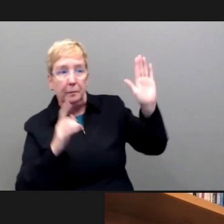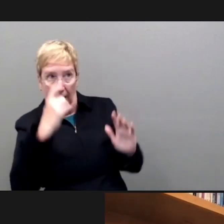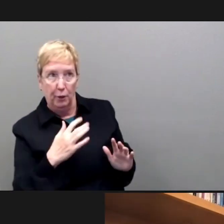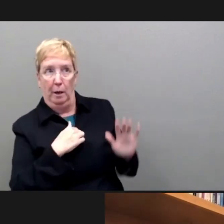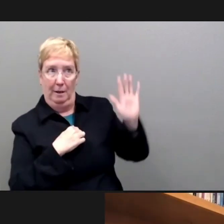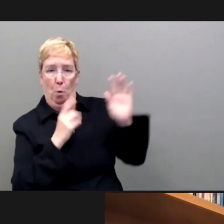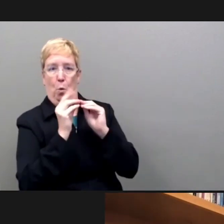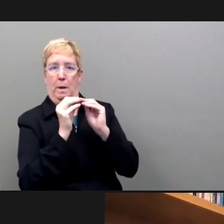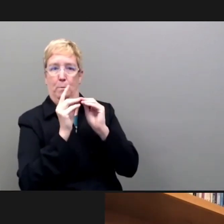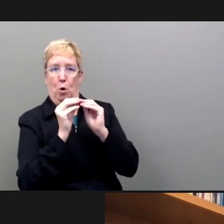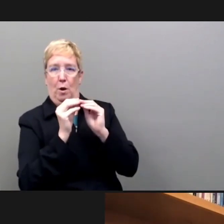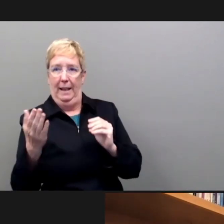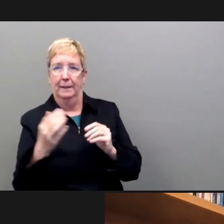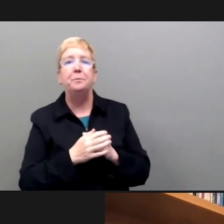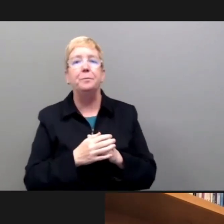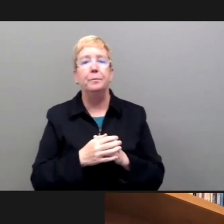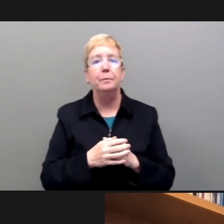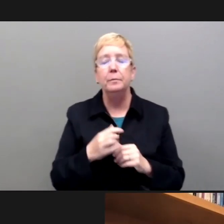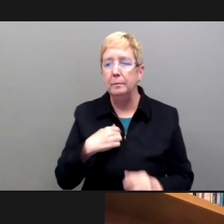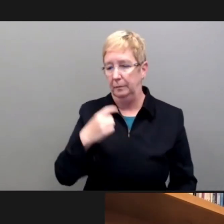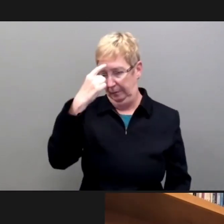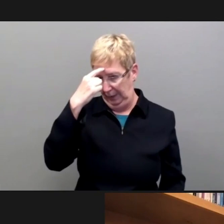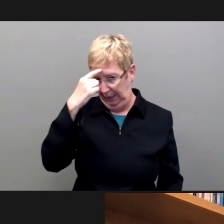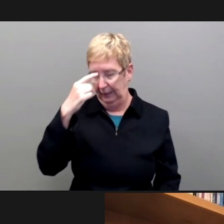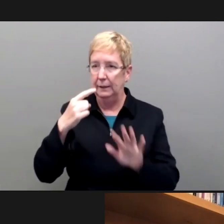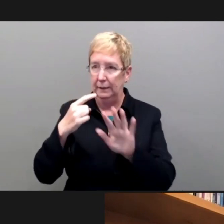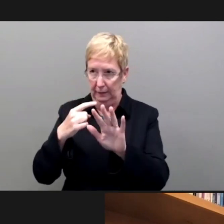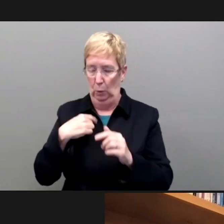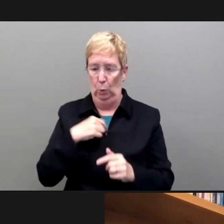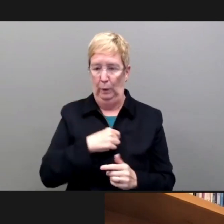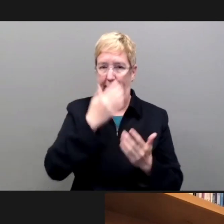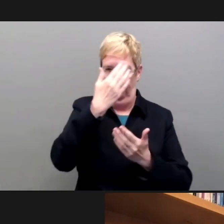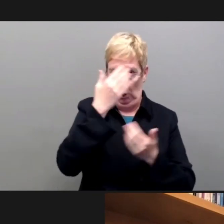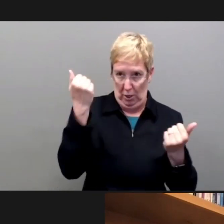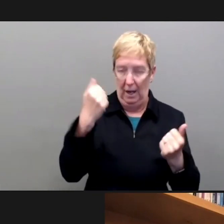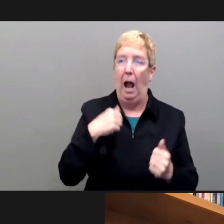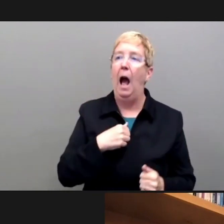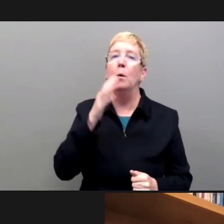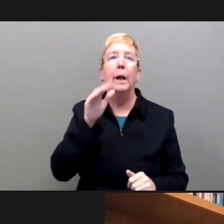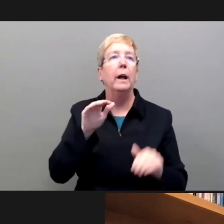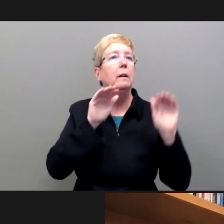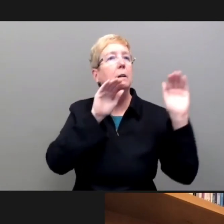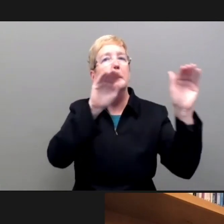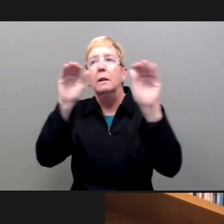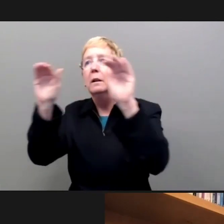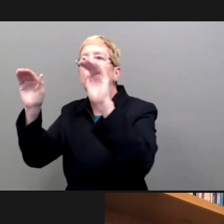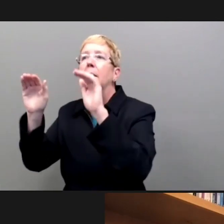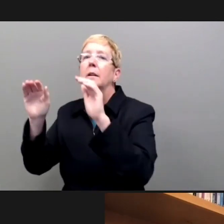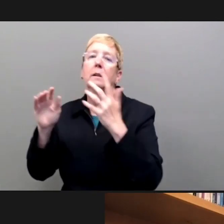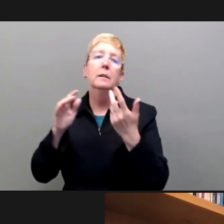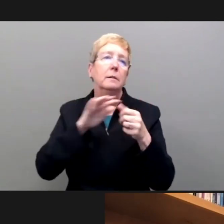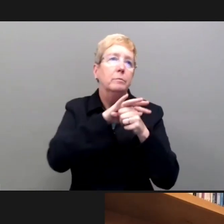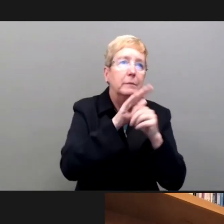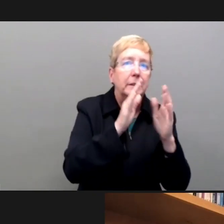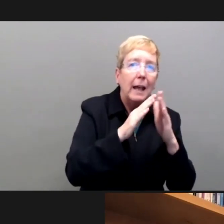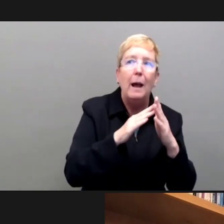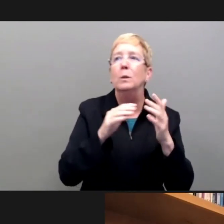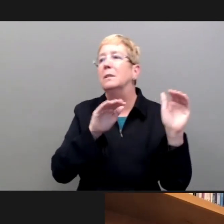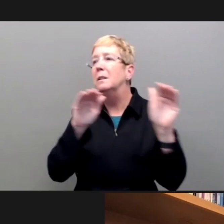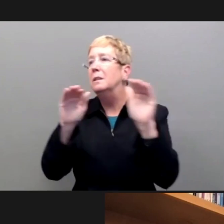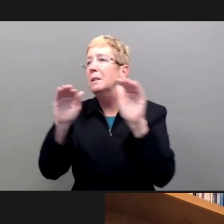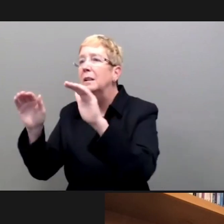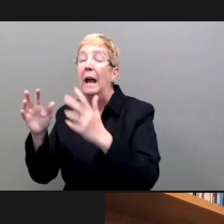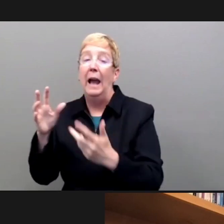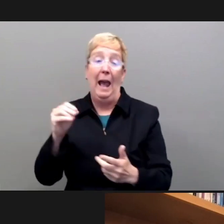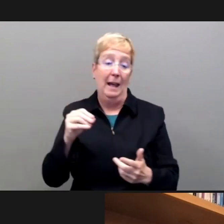think we have forgotten, but I remind localities and others all the time, and sometimes even vaccinated folks who